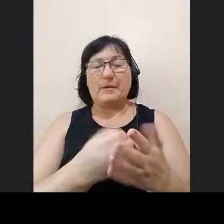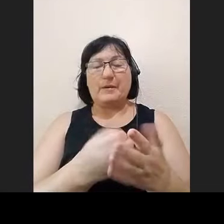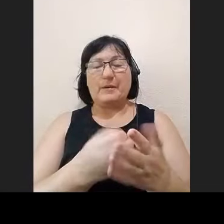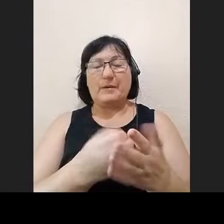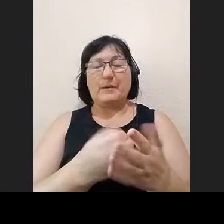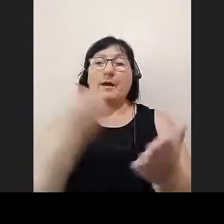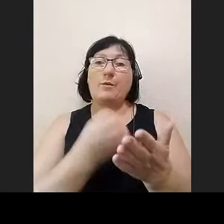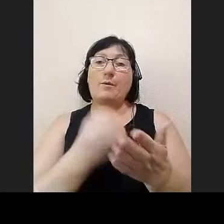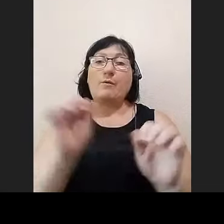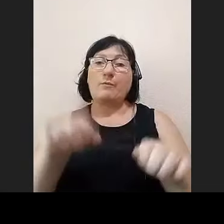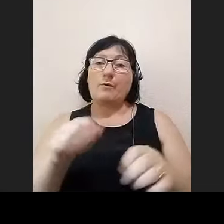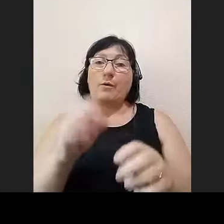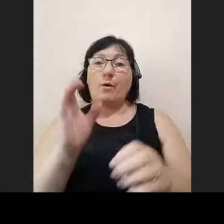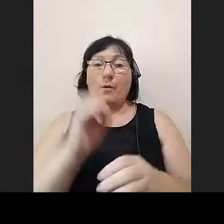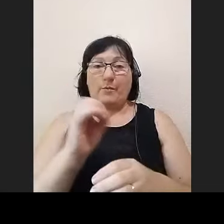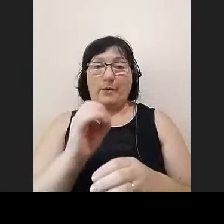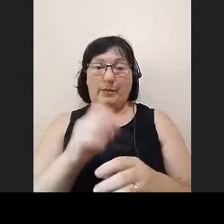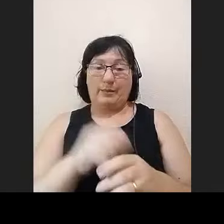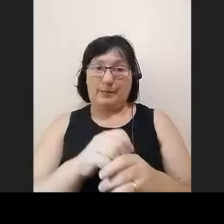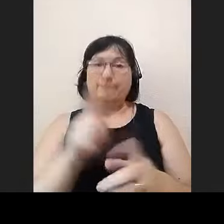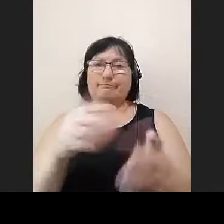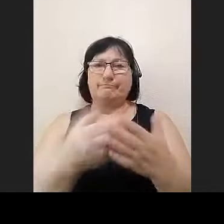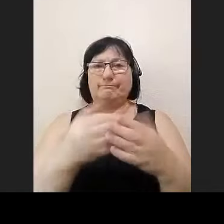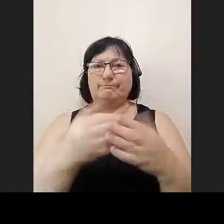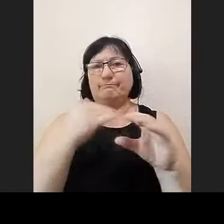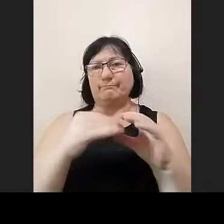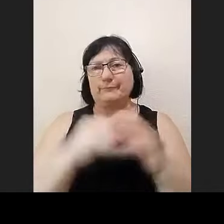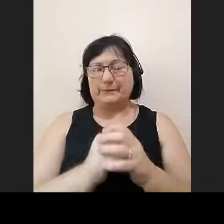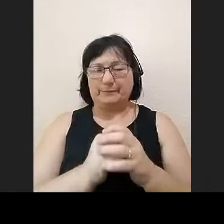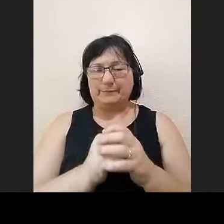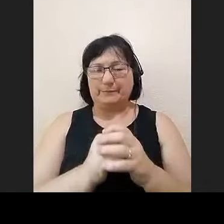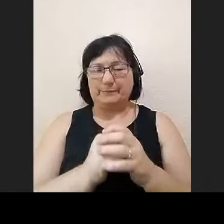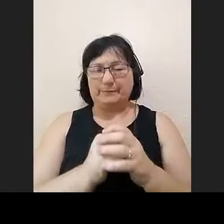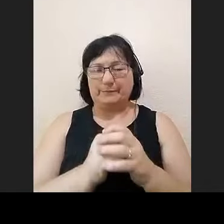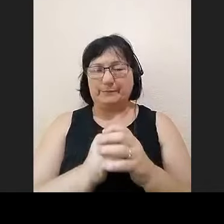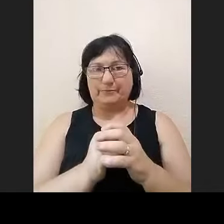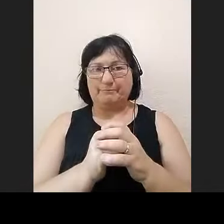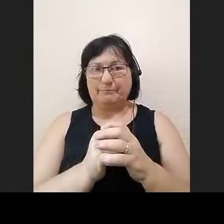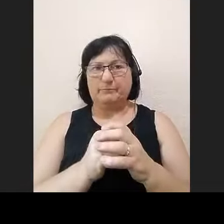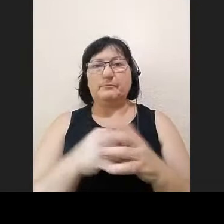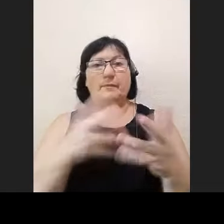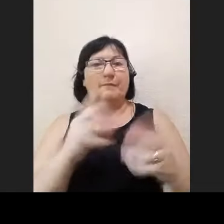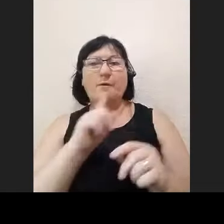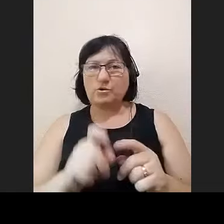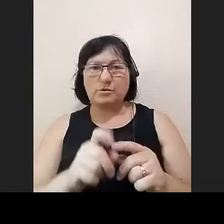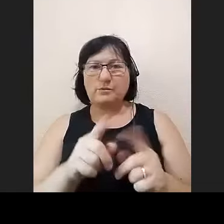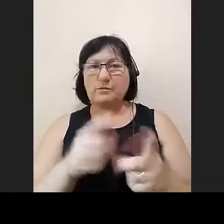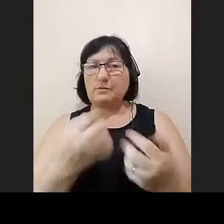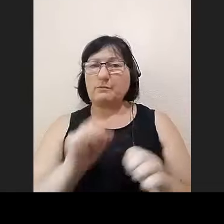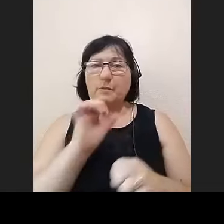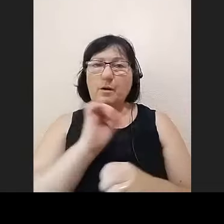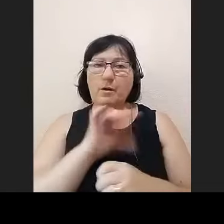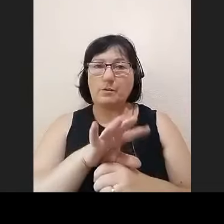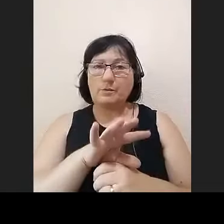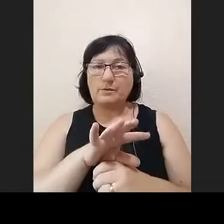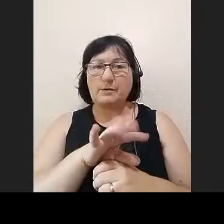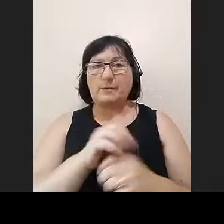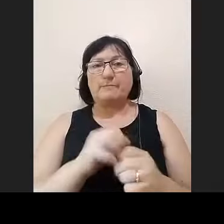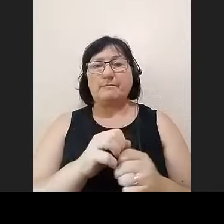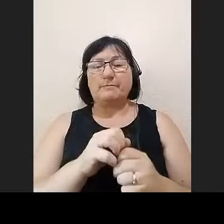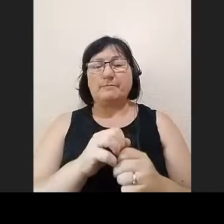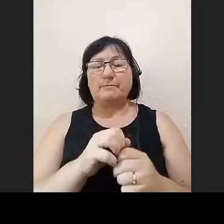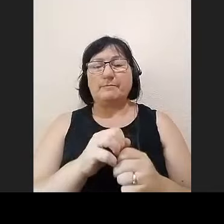@sars.gov.za. Any unanswered questions will be addressed on the frequently asked questions